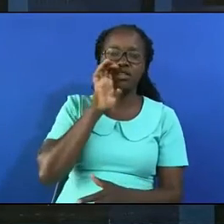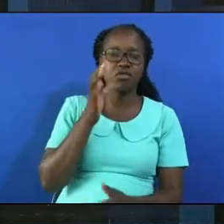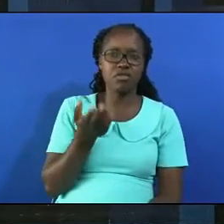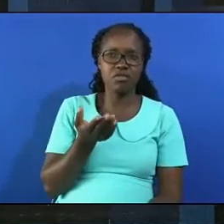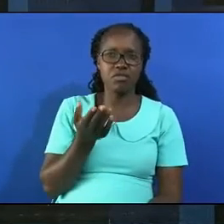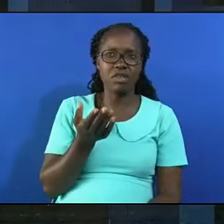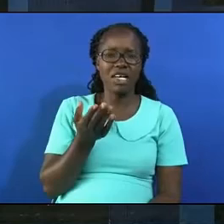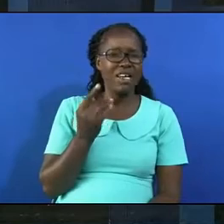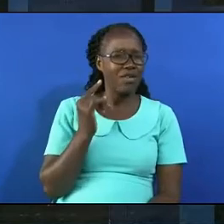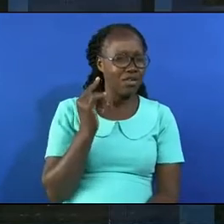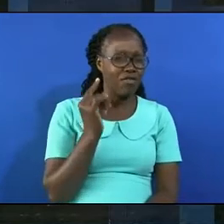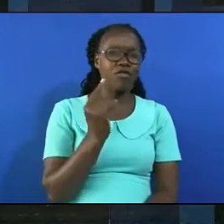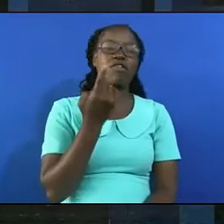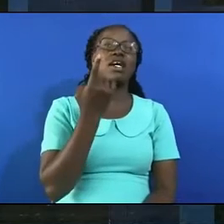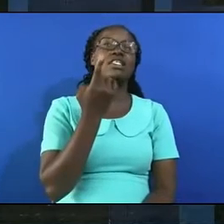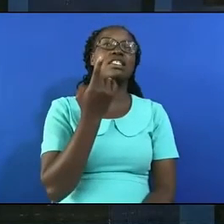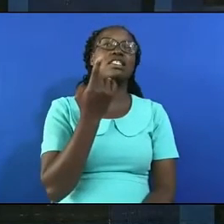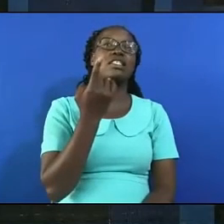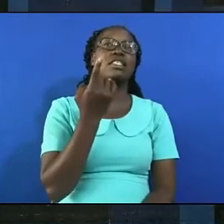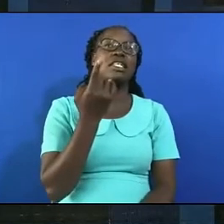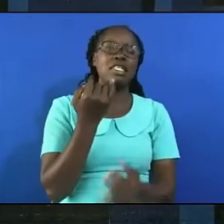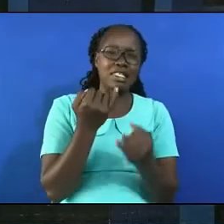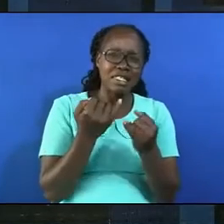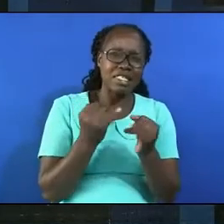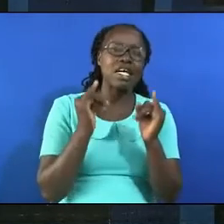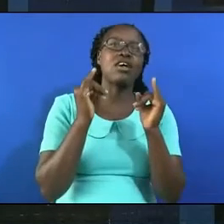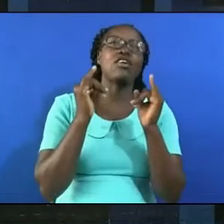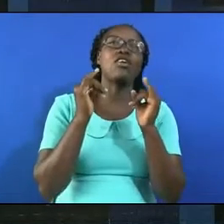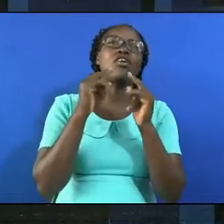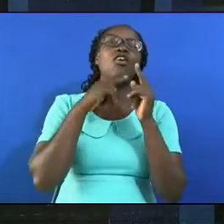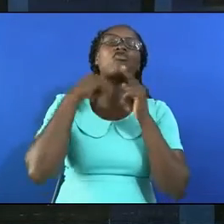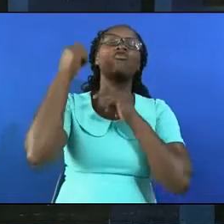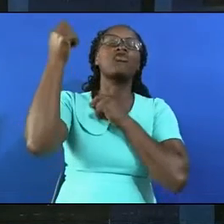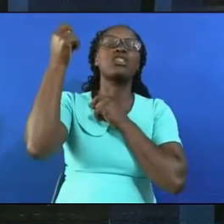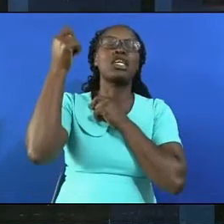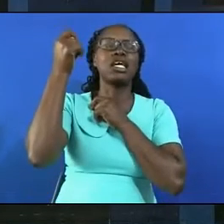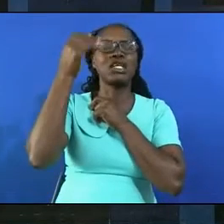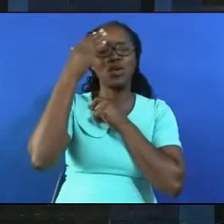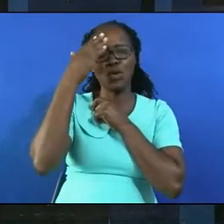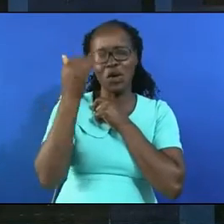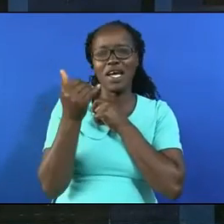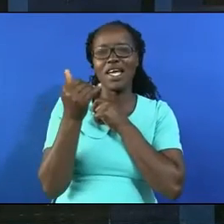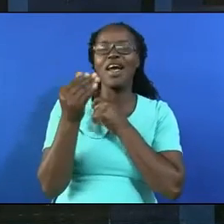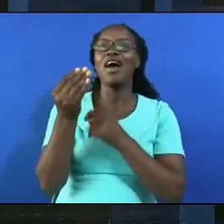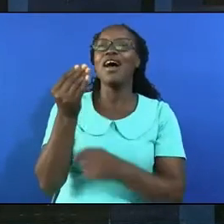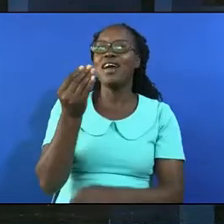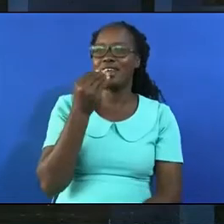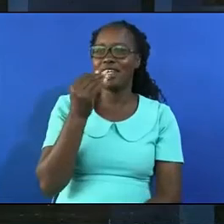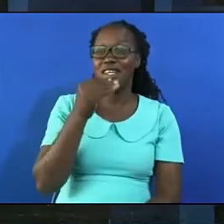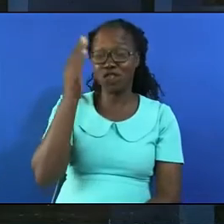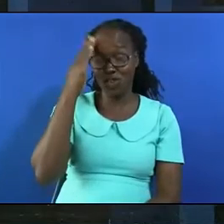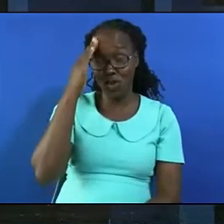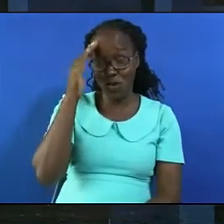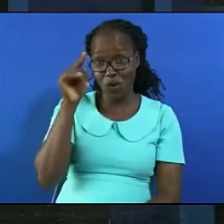Adam was the first attempt of suicide. Because he ate knowing that he's going to do